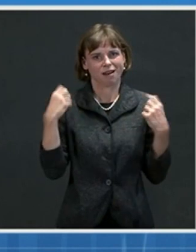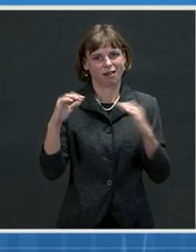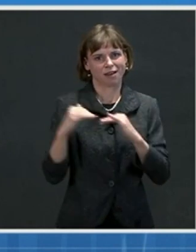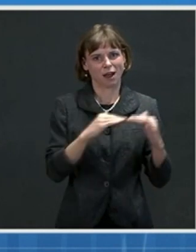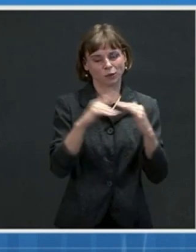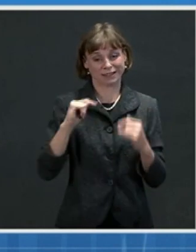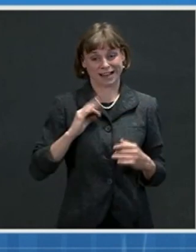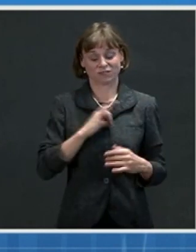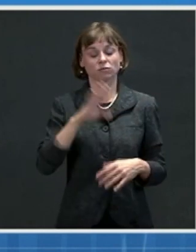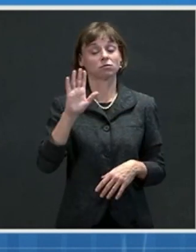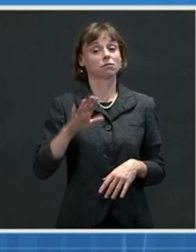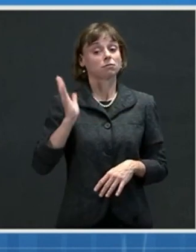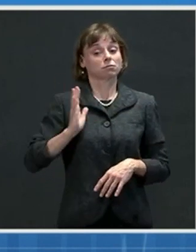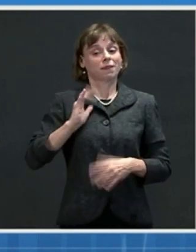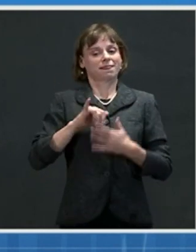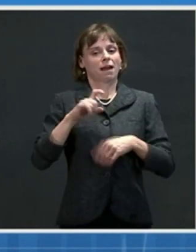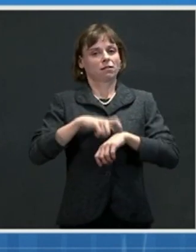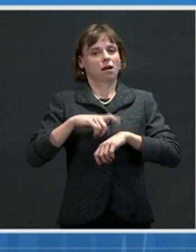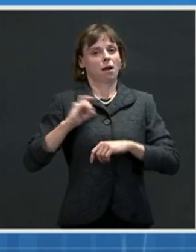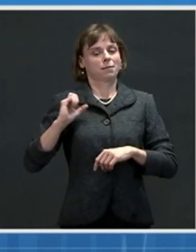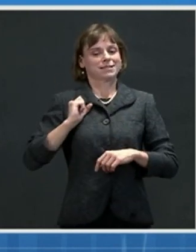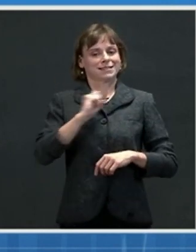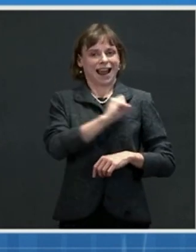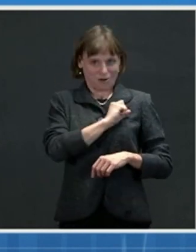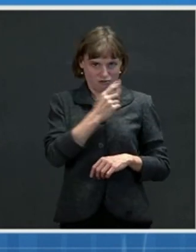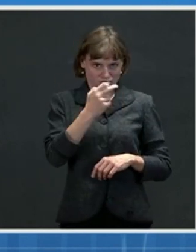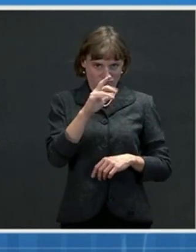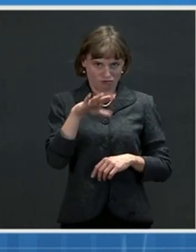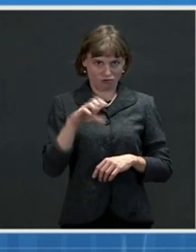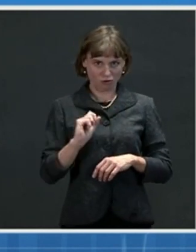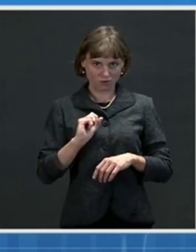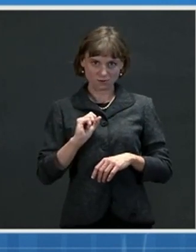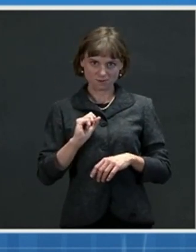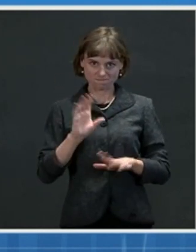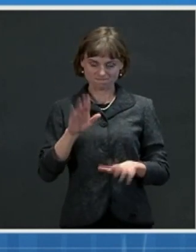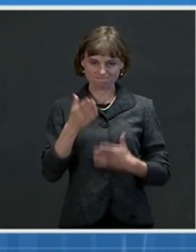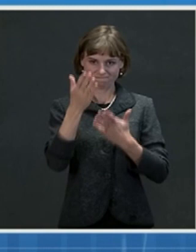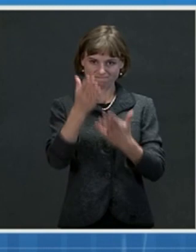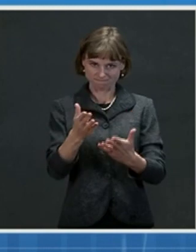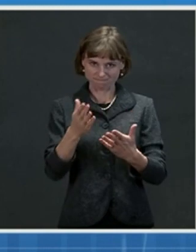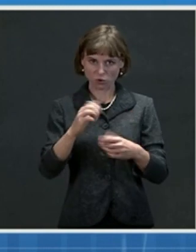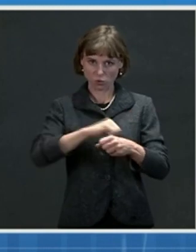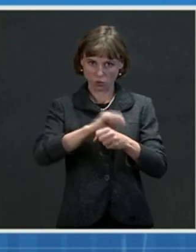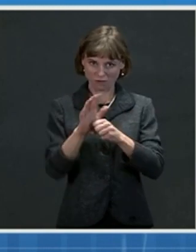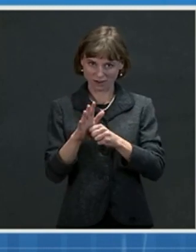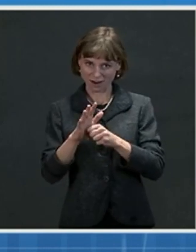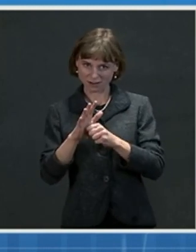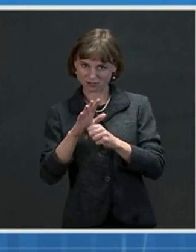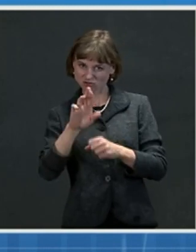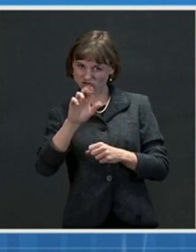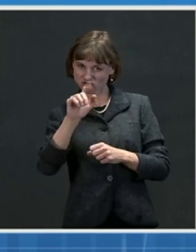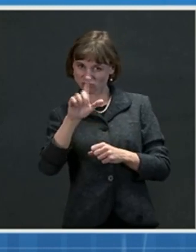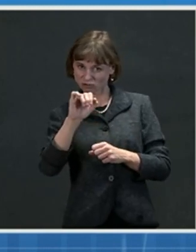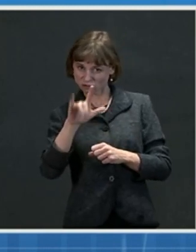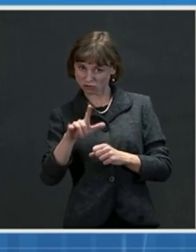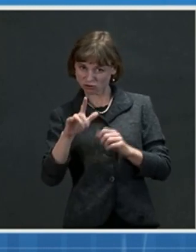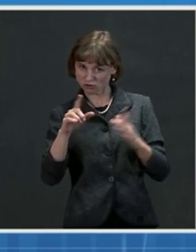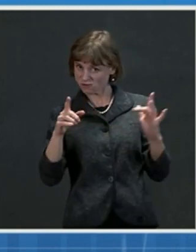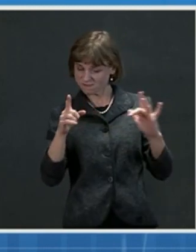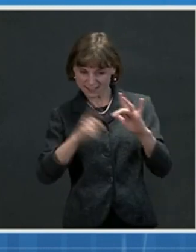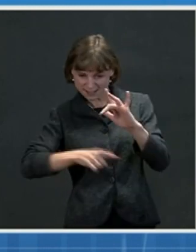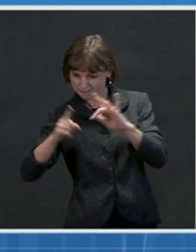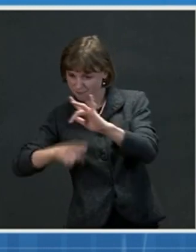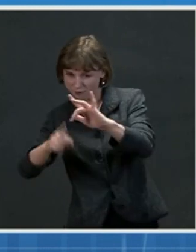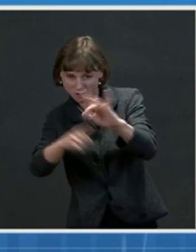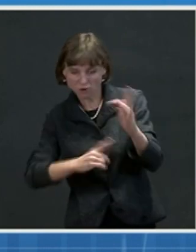Harris introduced the COVID-19 Racial and Ethnic Disparity Task Force Act to gather data about disproportionately